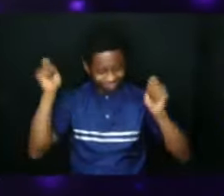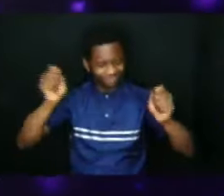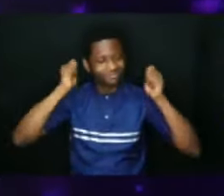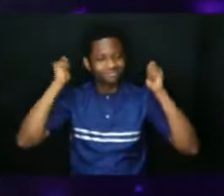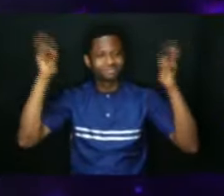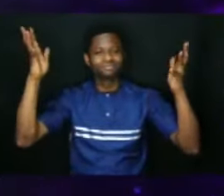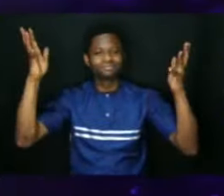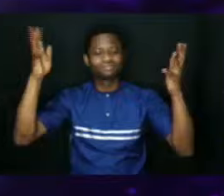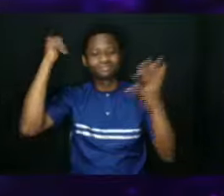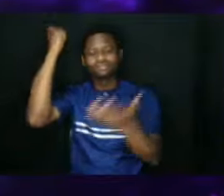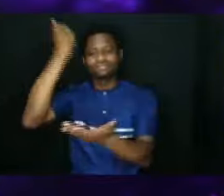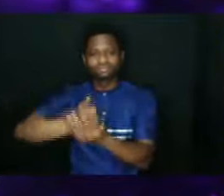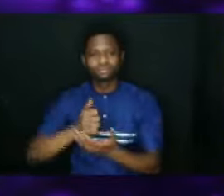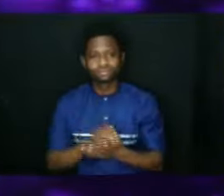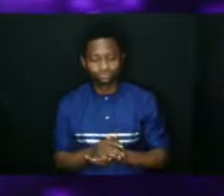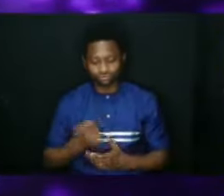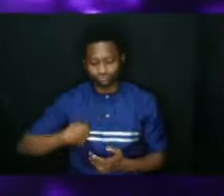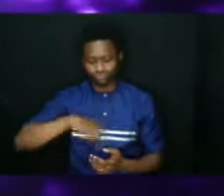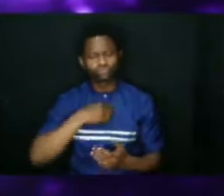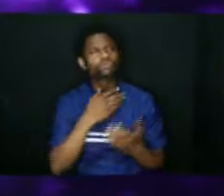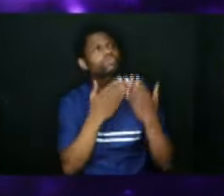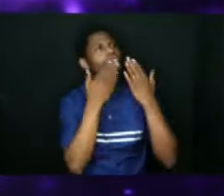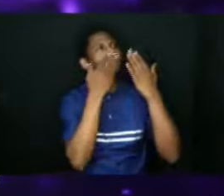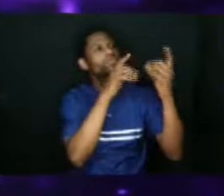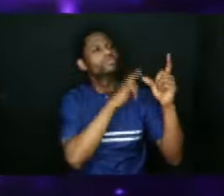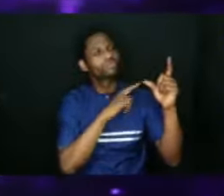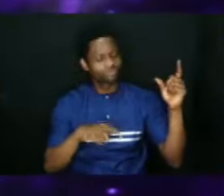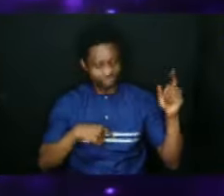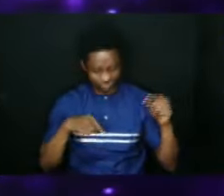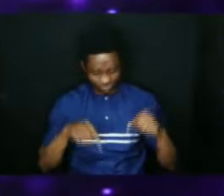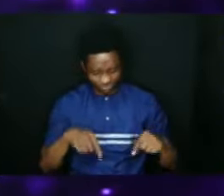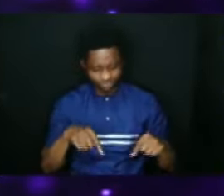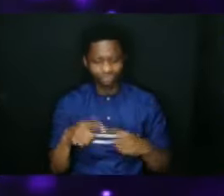Hallelujah. Amen. Amen. We thank the Lord for a day like this.